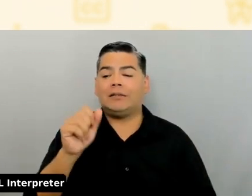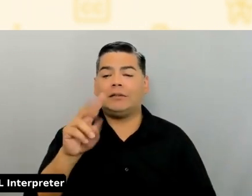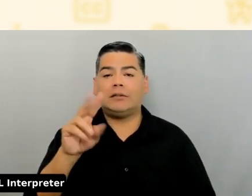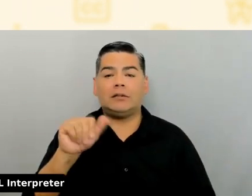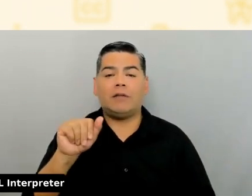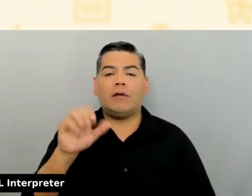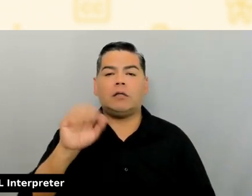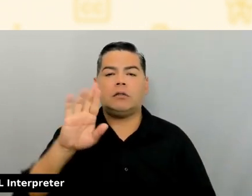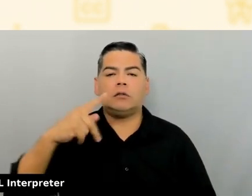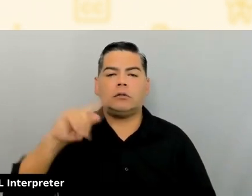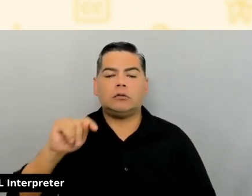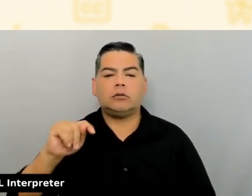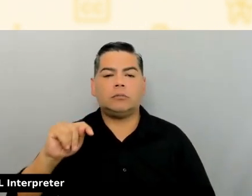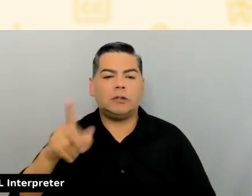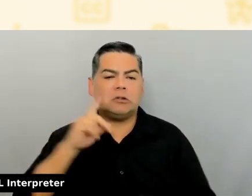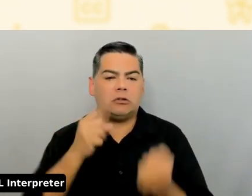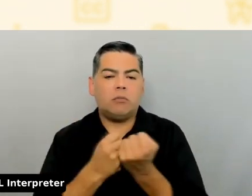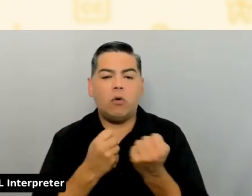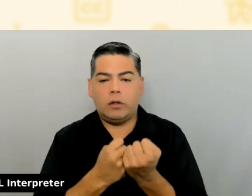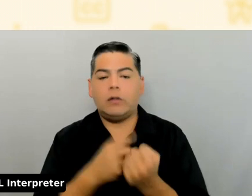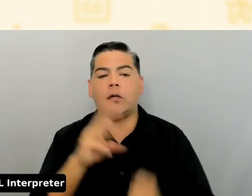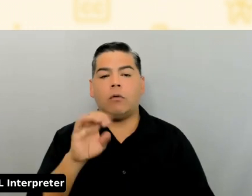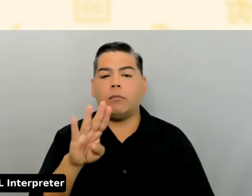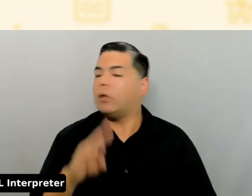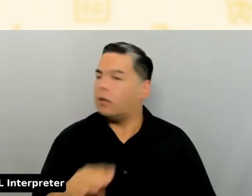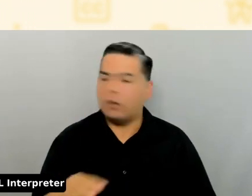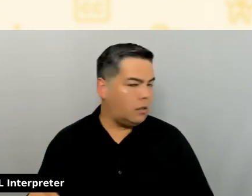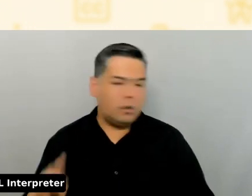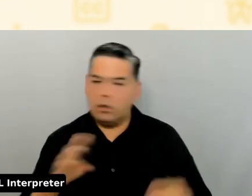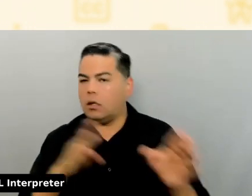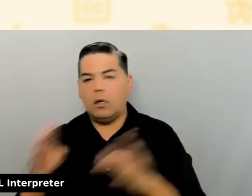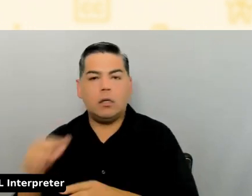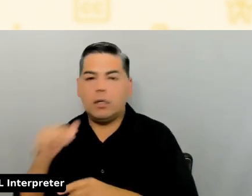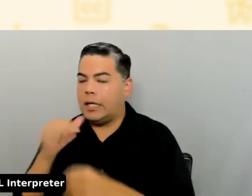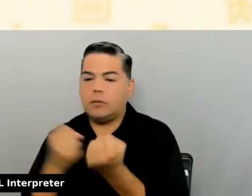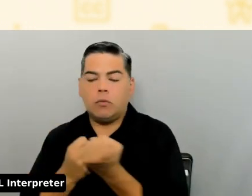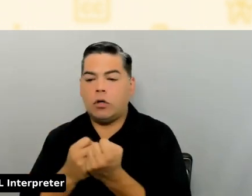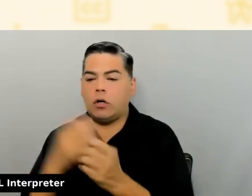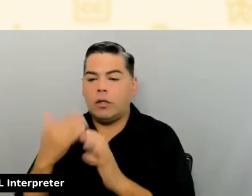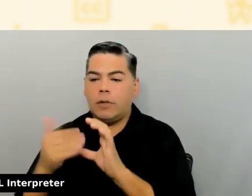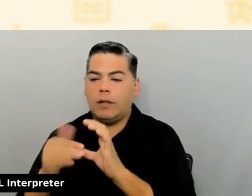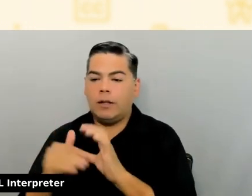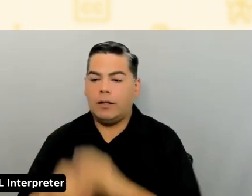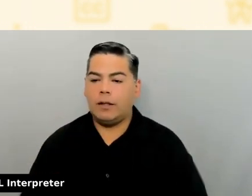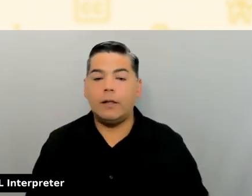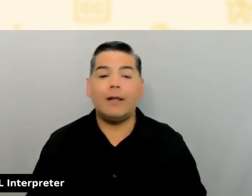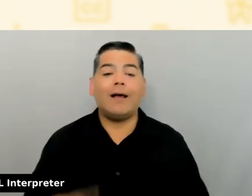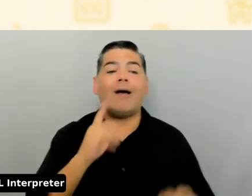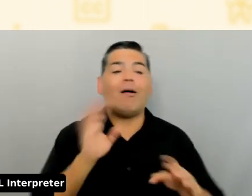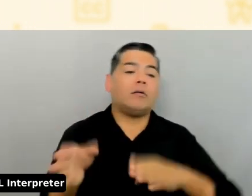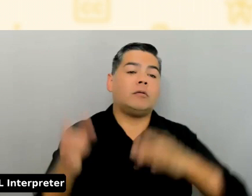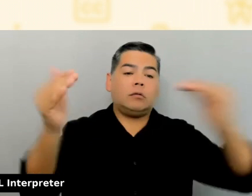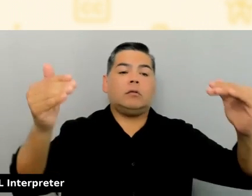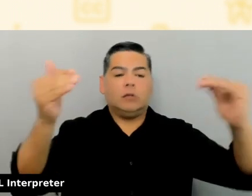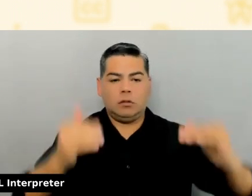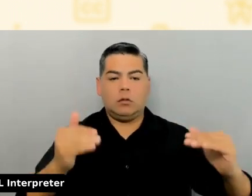web and not supported in email. On the next line, audio and video